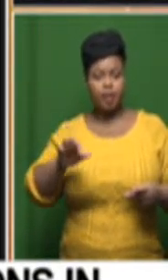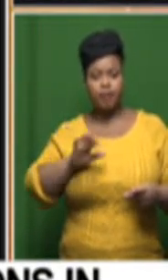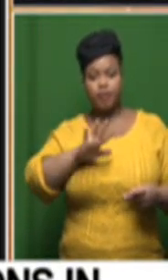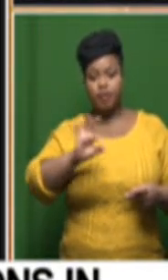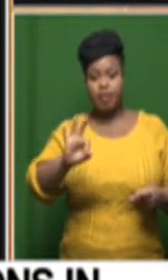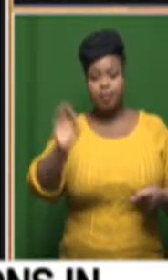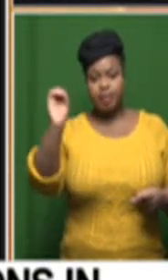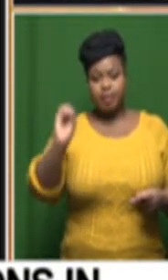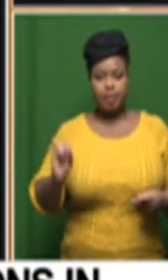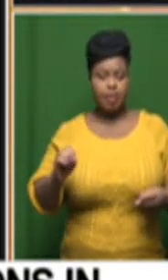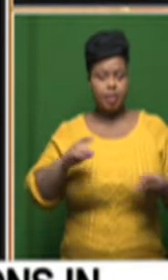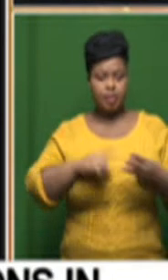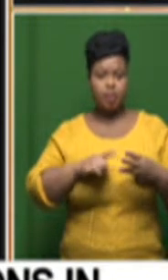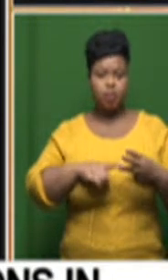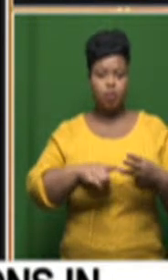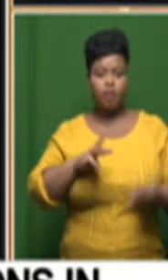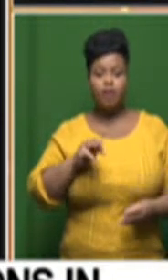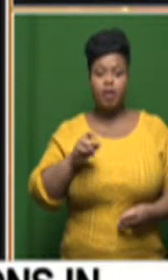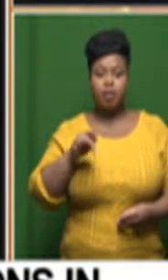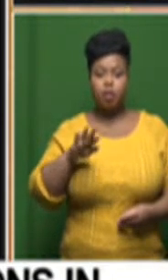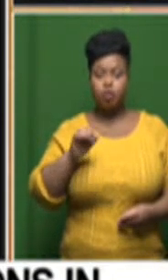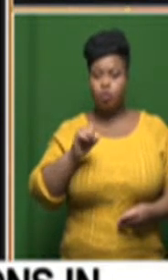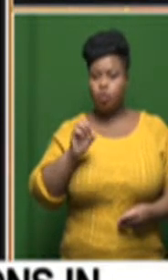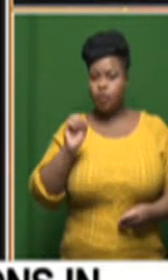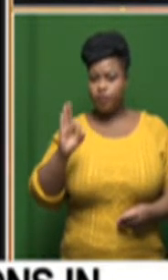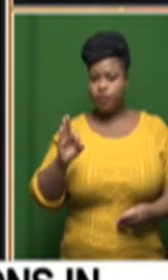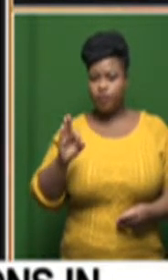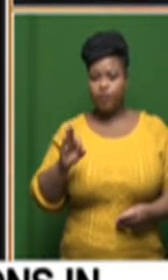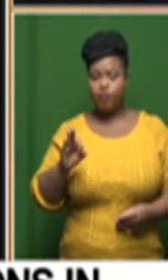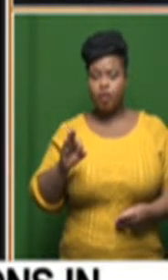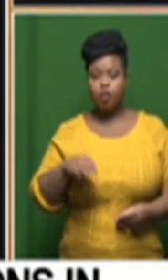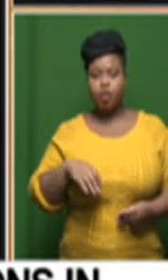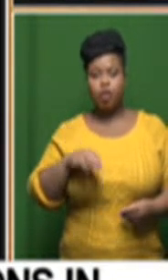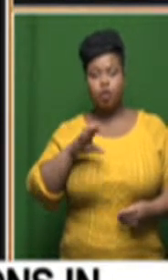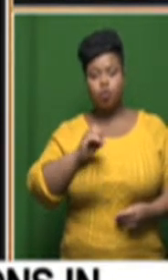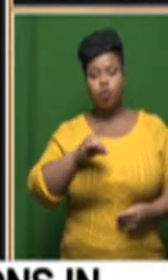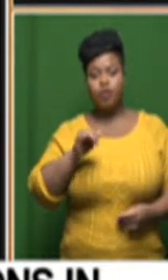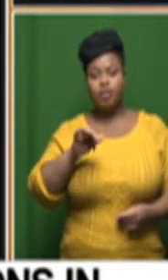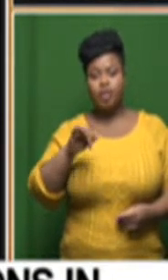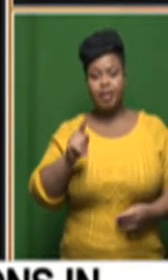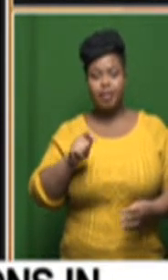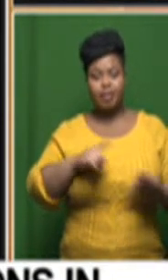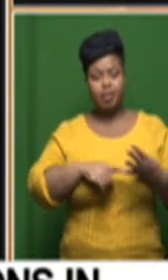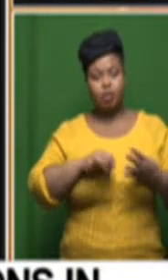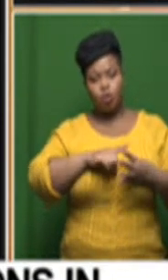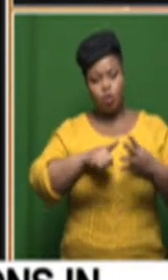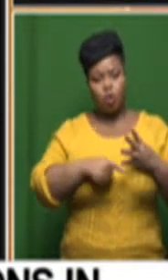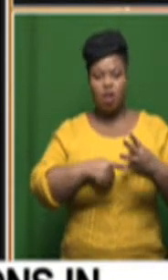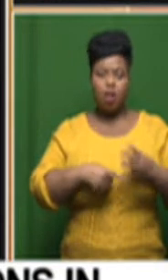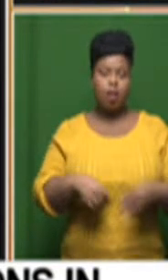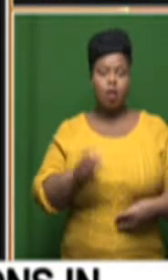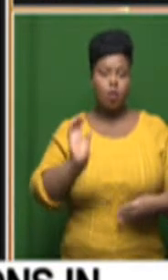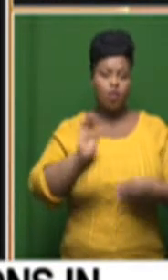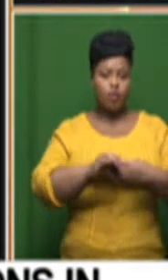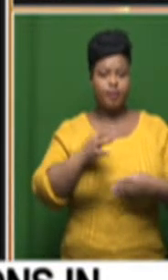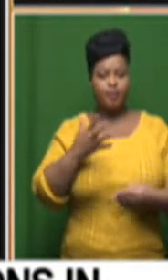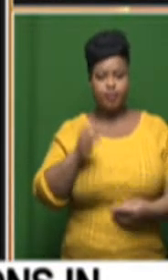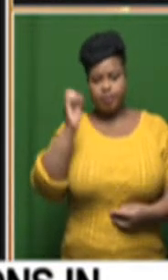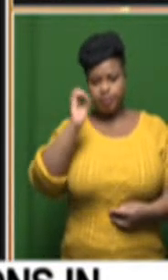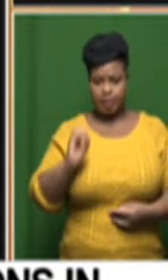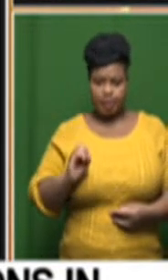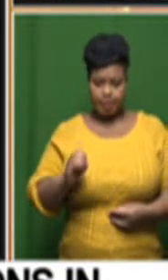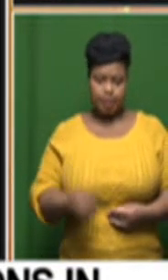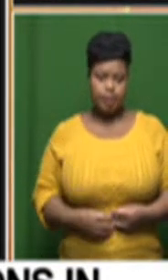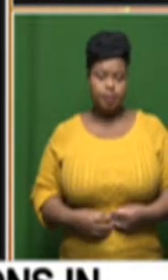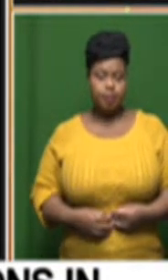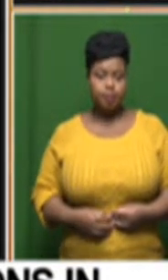53%, and Theewaterskloof and Overstrand, Cape Agulhas, they all over 50%.